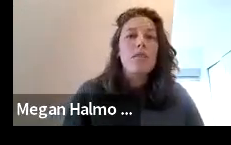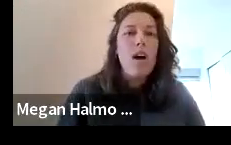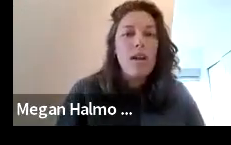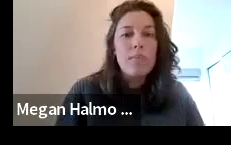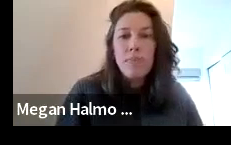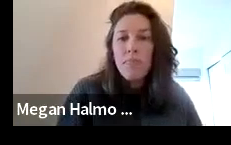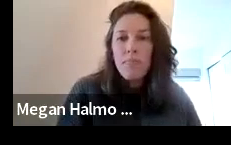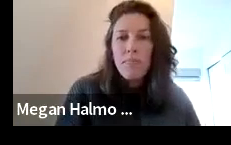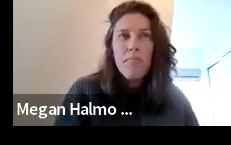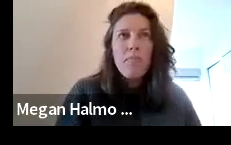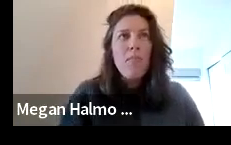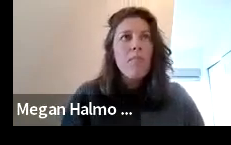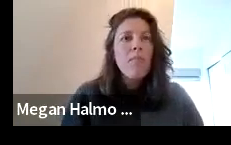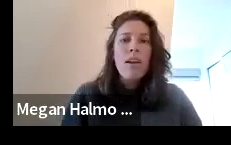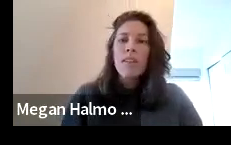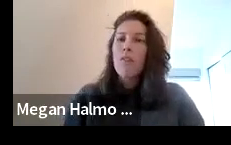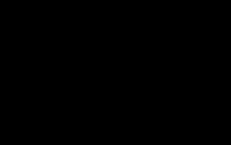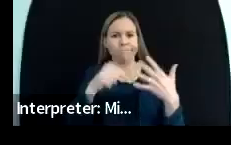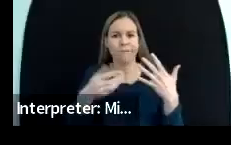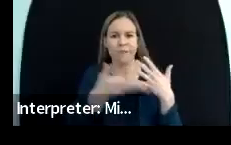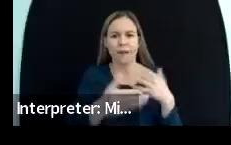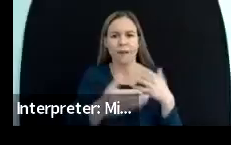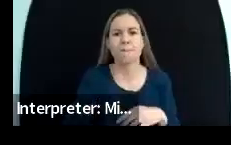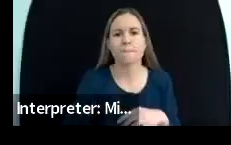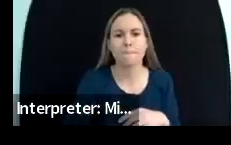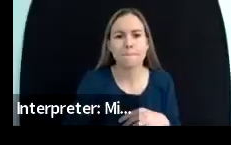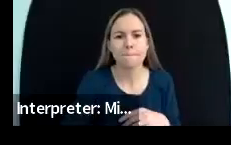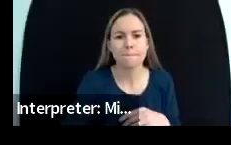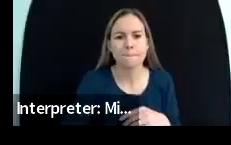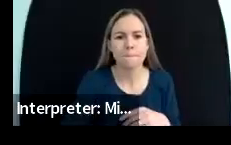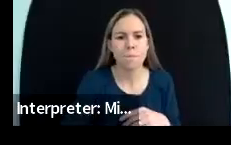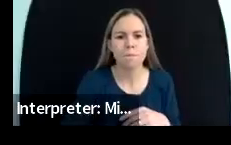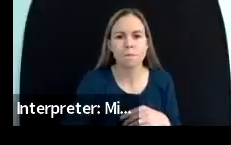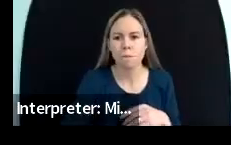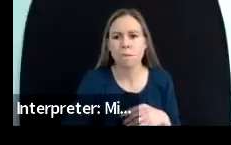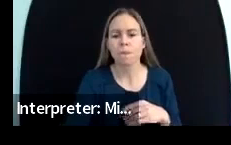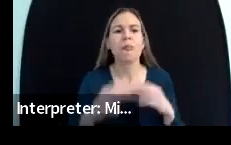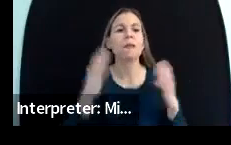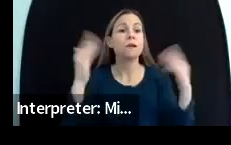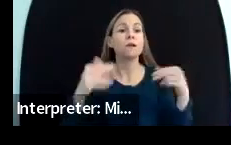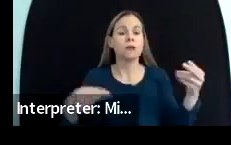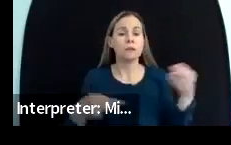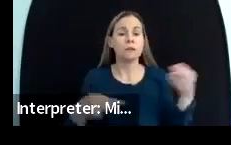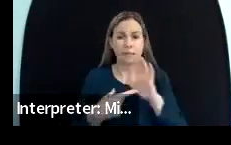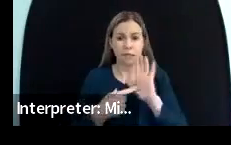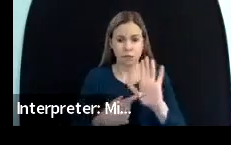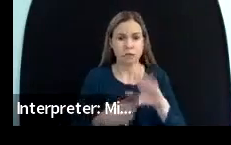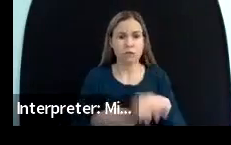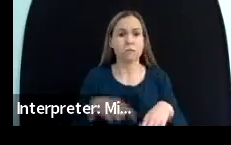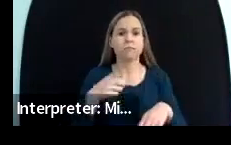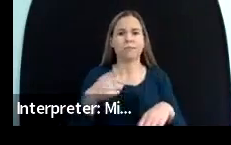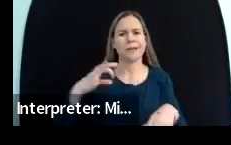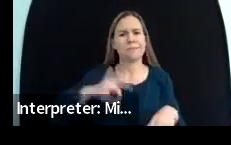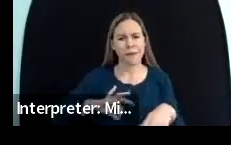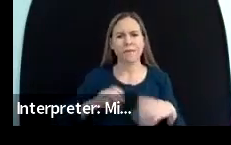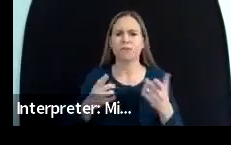what those are. So if we go to the next slide, we're going to see a useful image that can also help